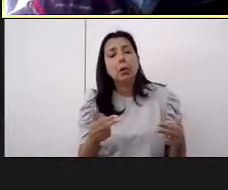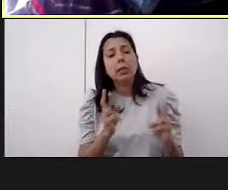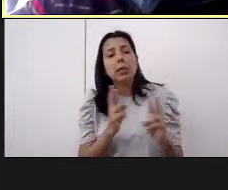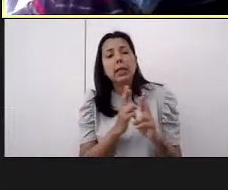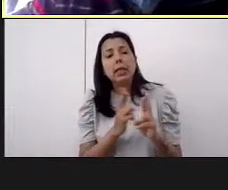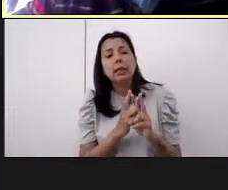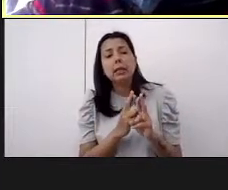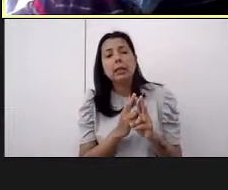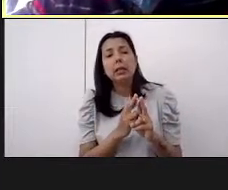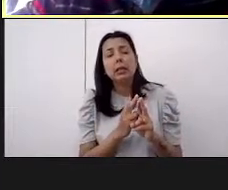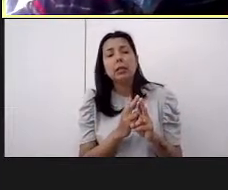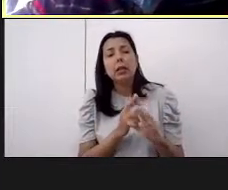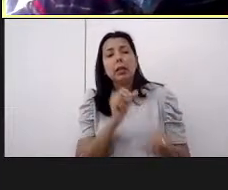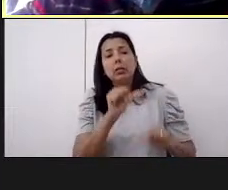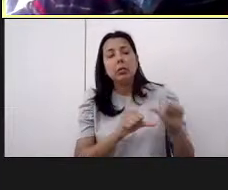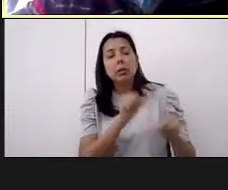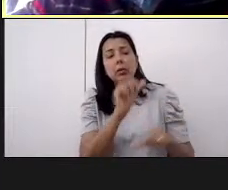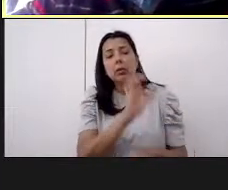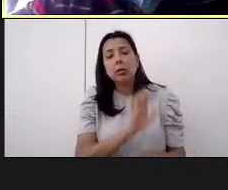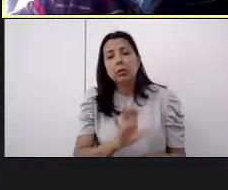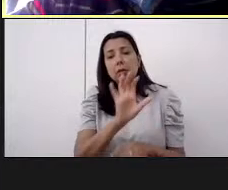increasingly similar to that of judges.